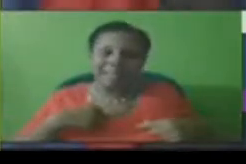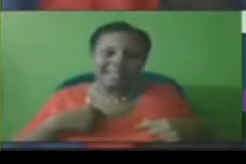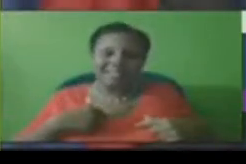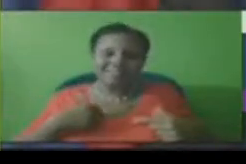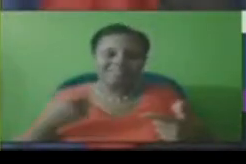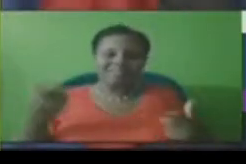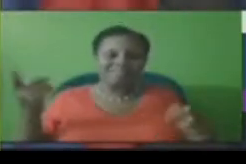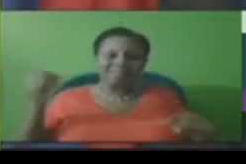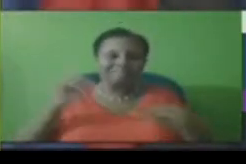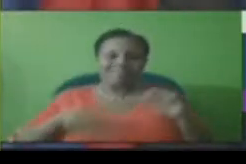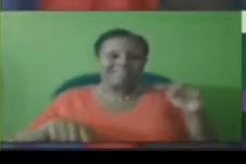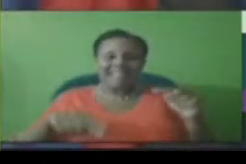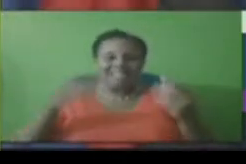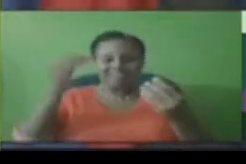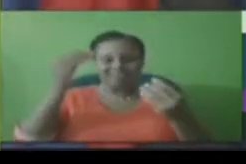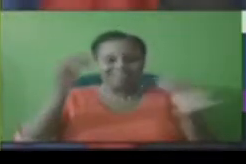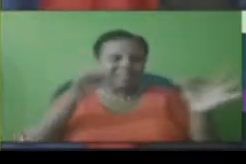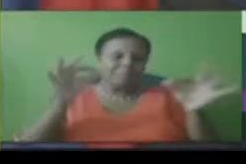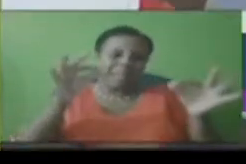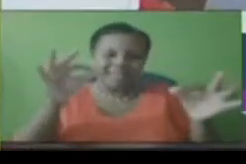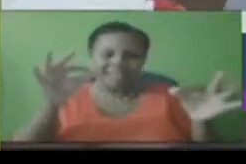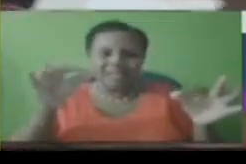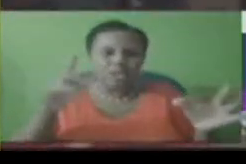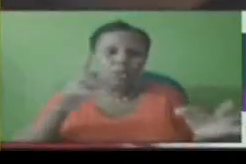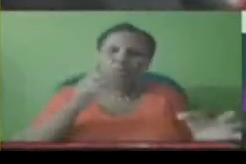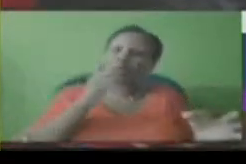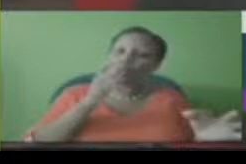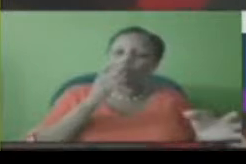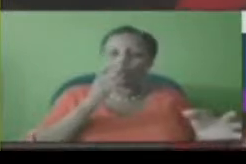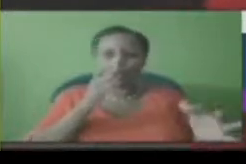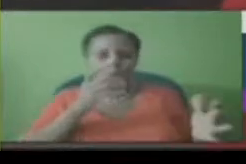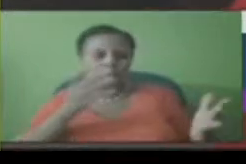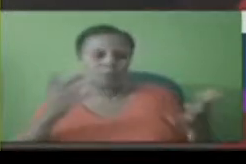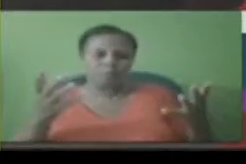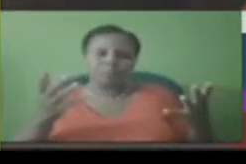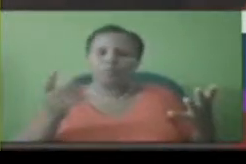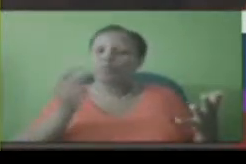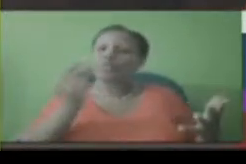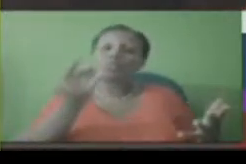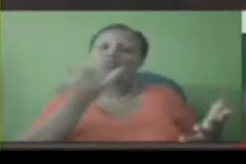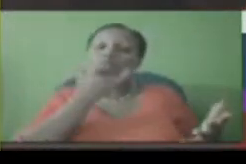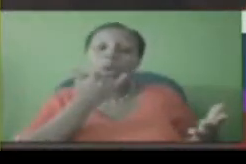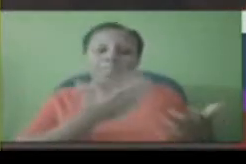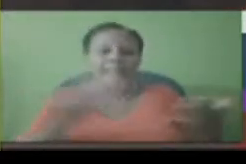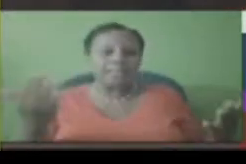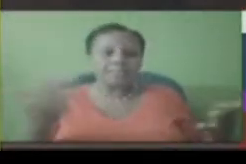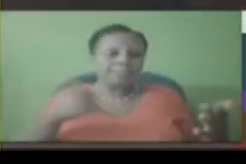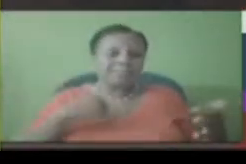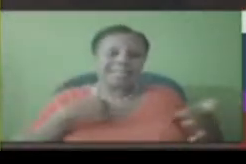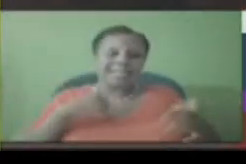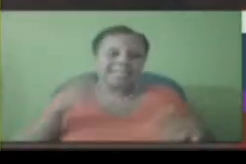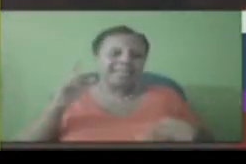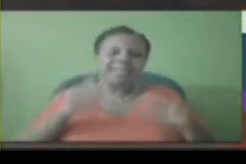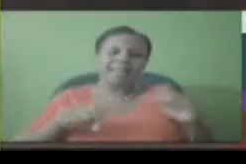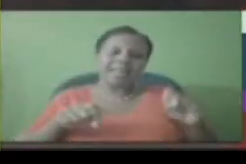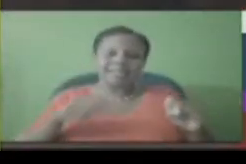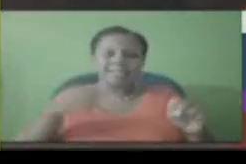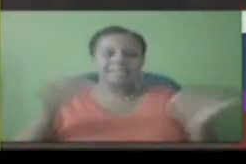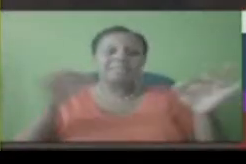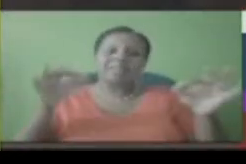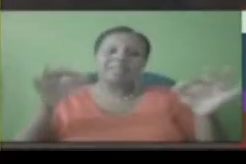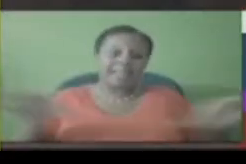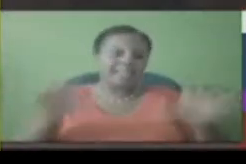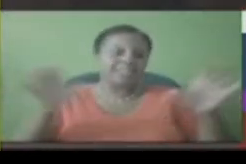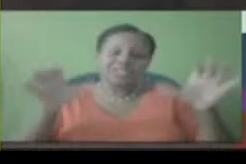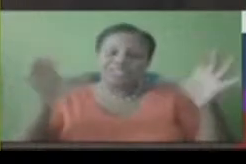action. Sorry. And the during the first